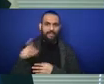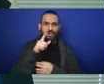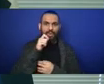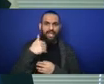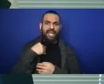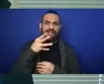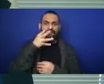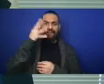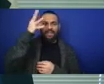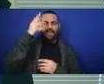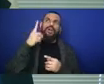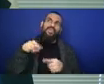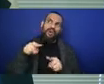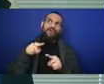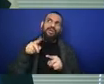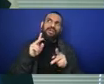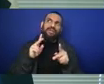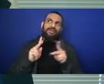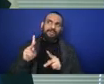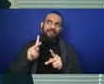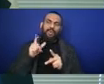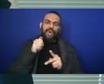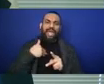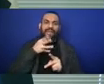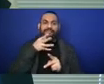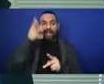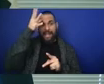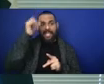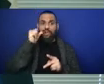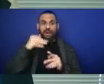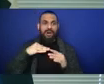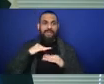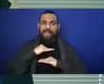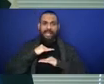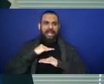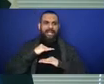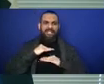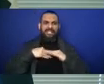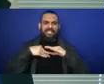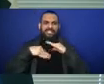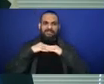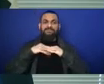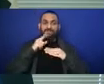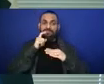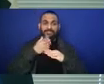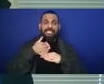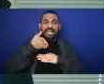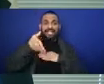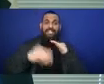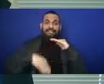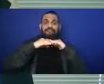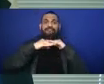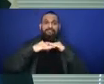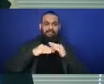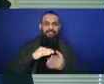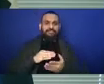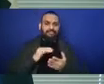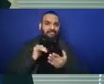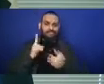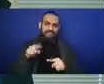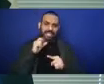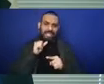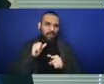And so the threshold remains at $75,000 per individual for the checks,